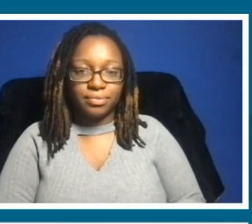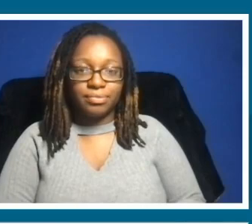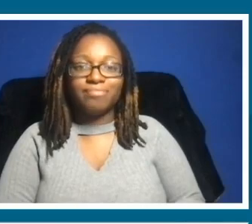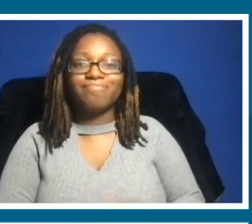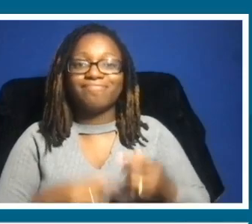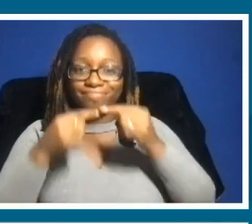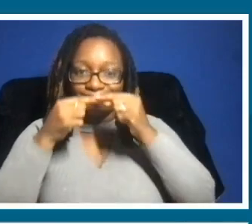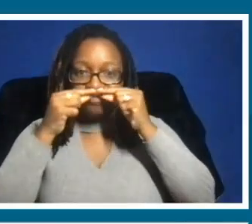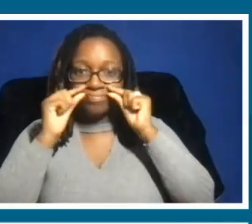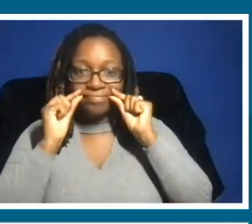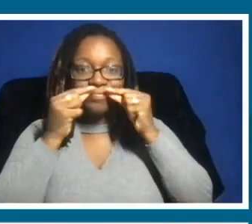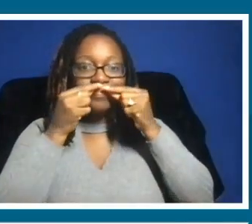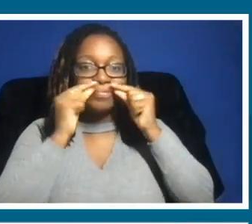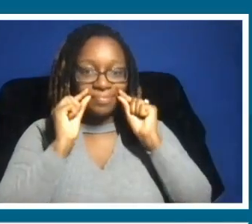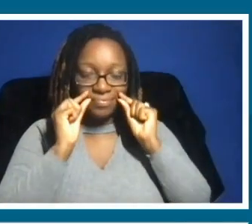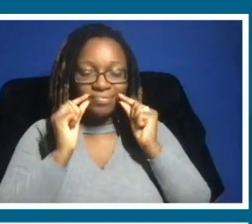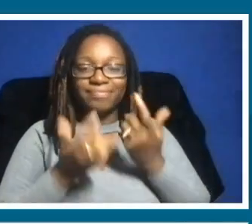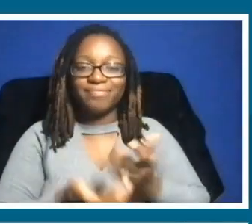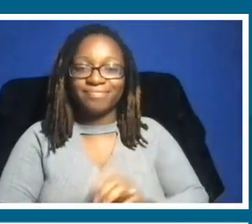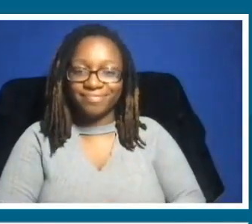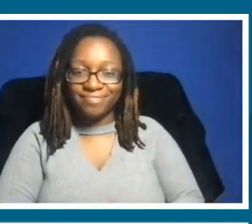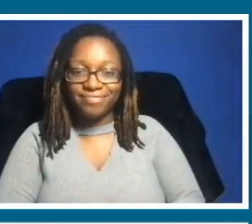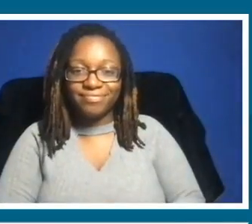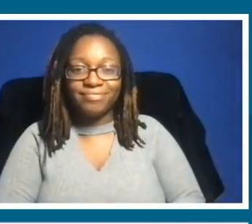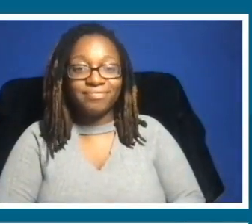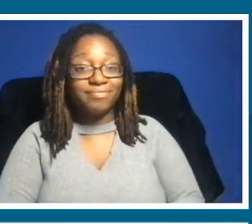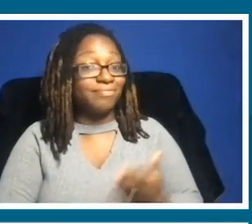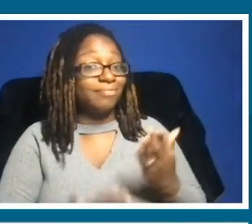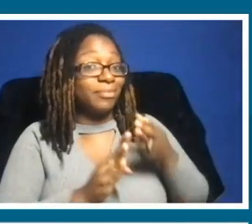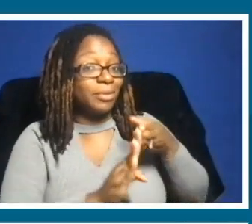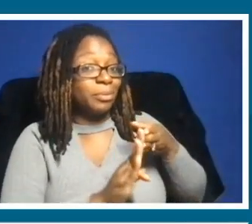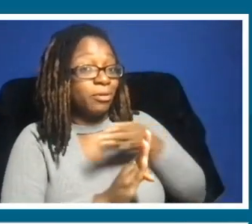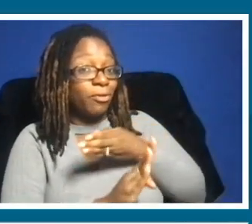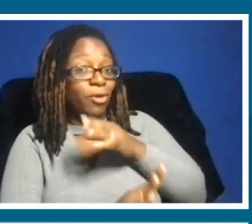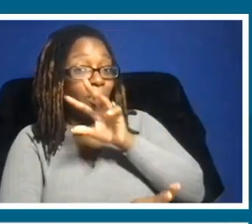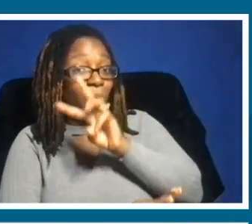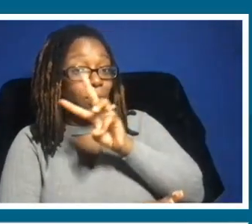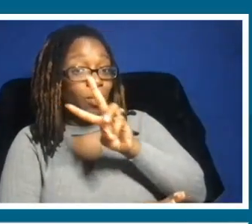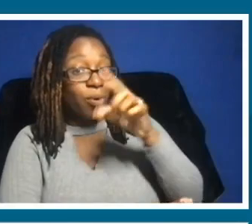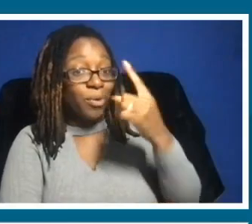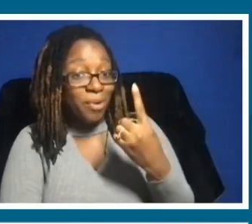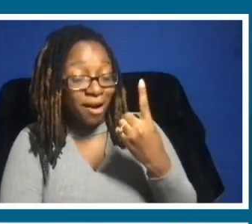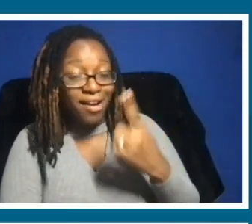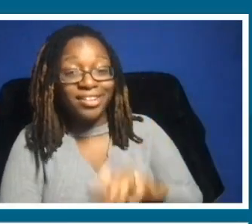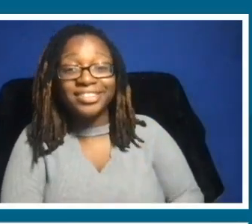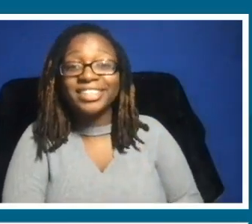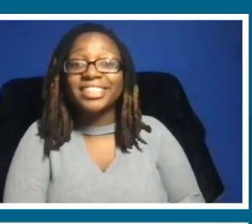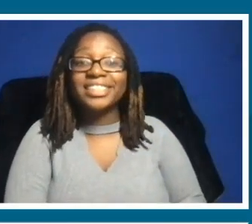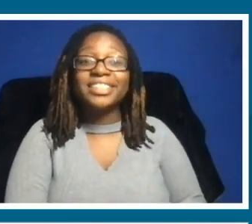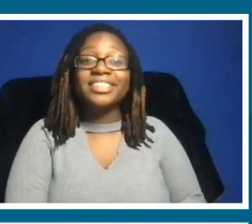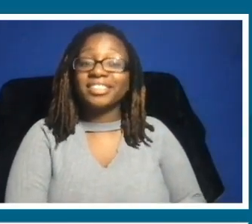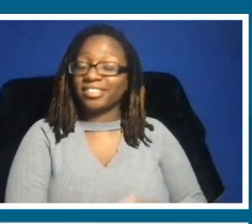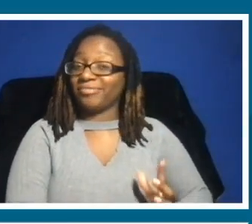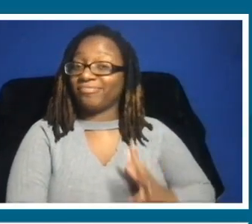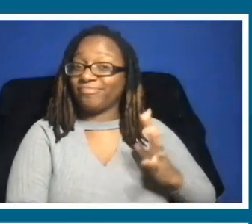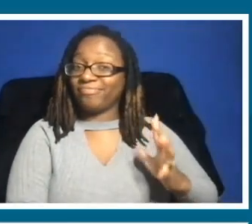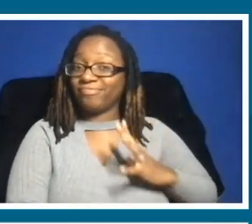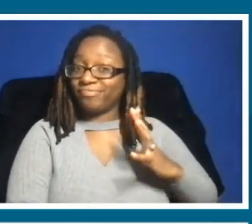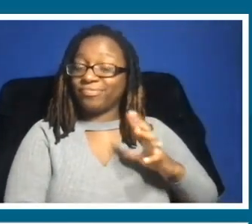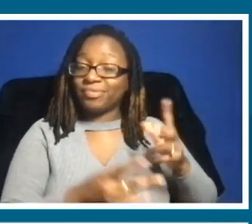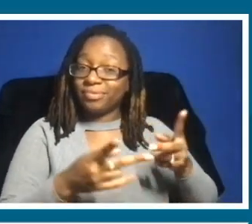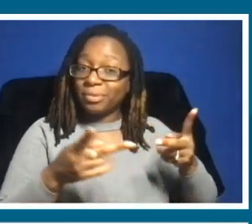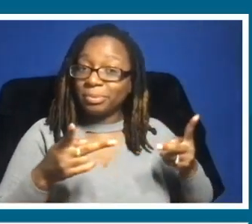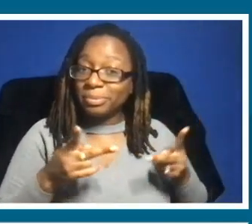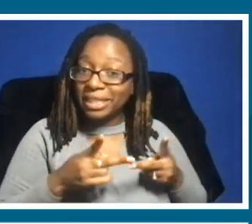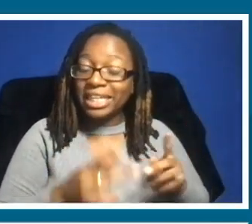Mustaches. Maybe prior to World War I. Official occasion, staged photograph rather than authentic moment. Oh, this is all good.